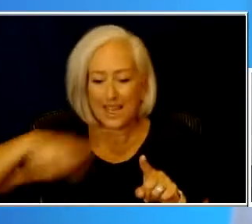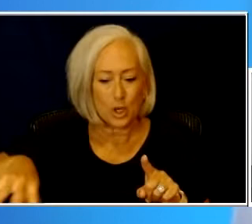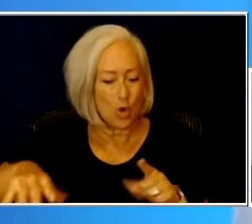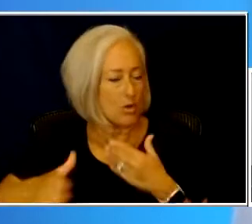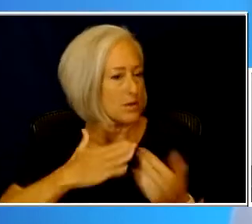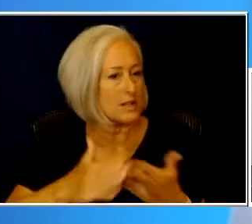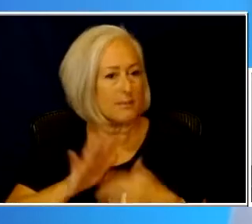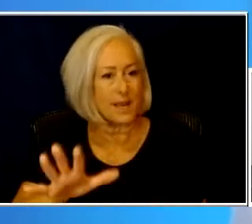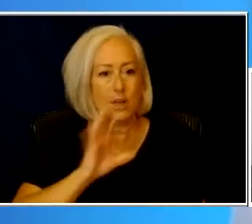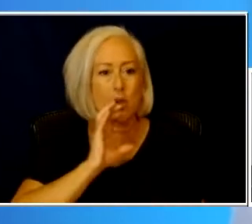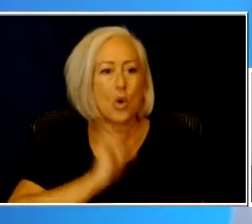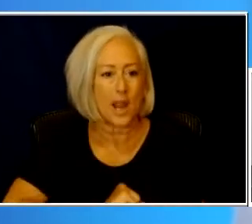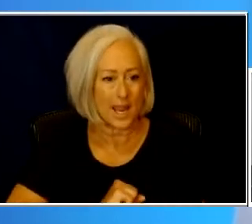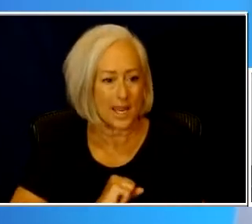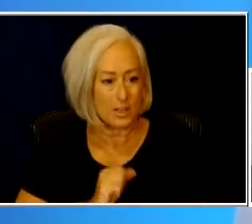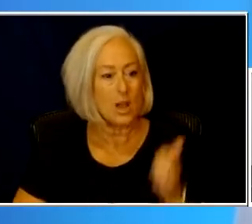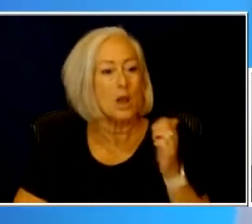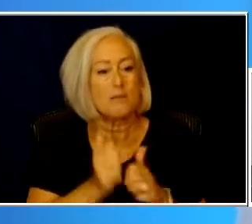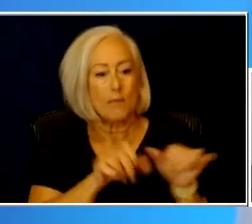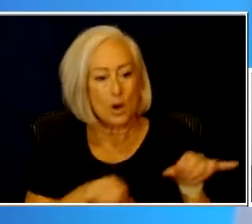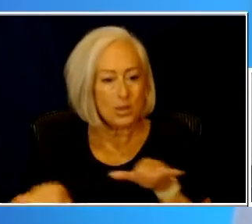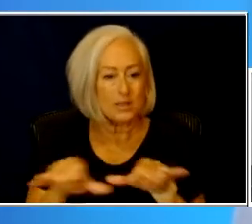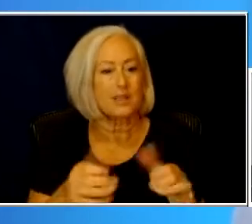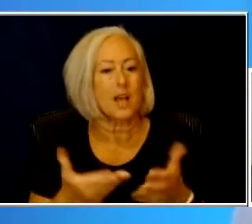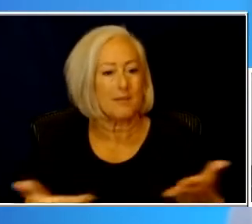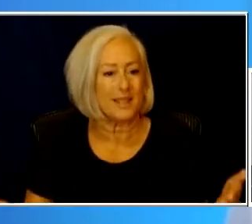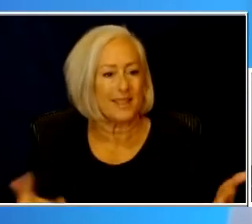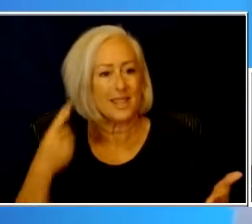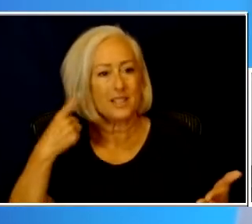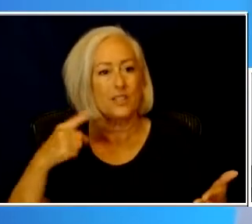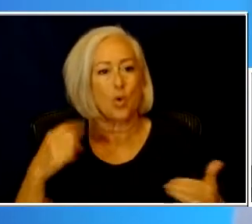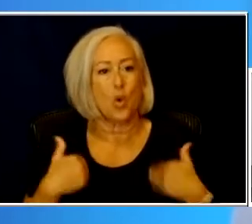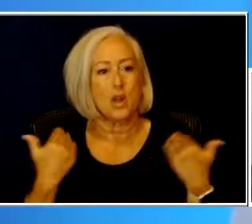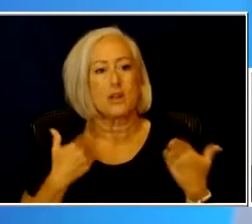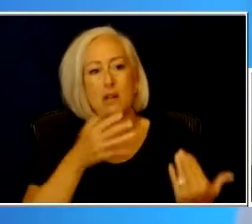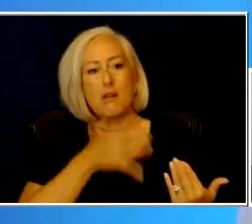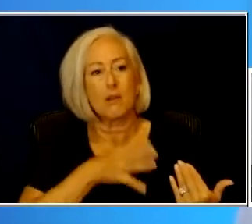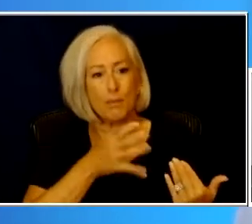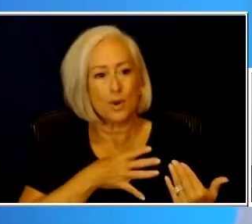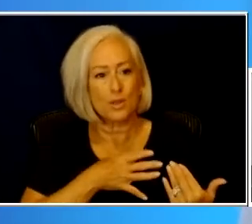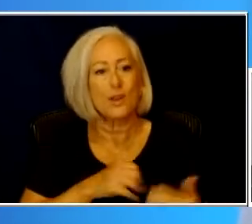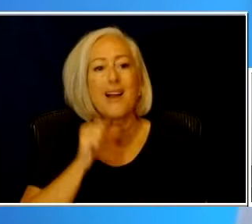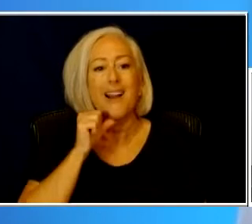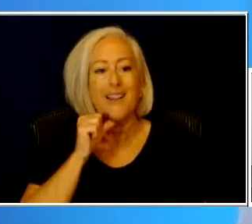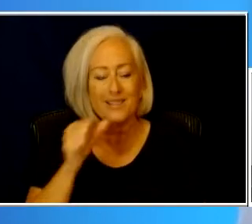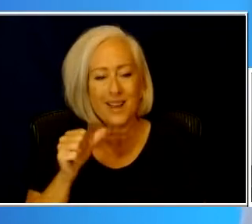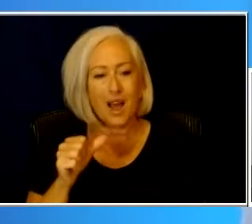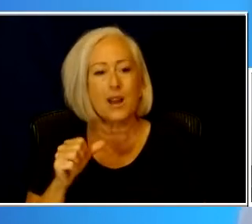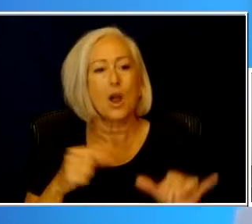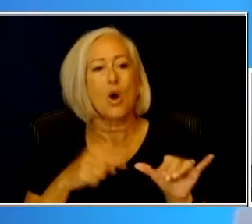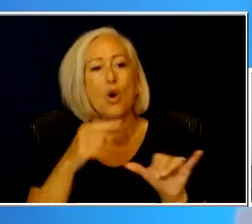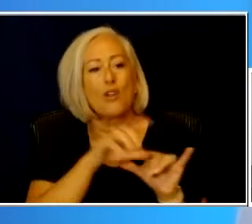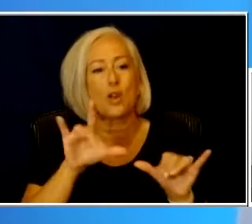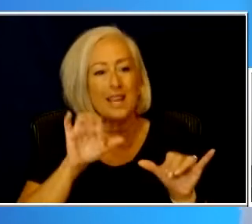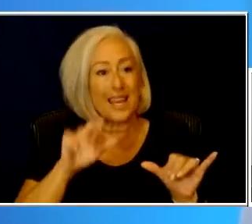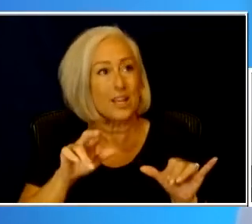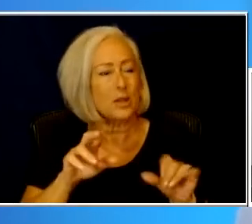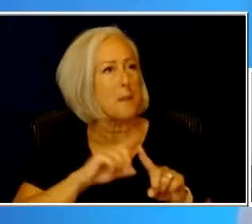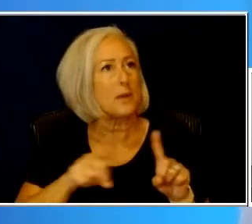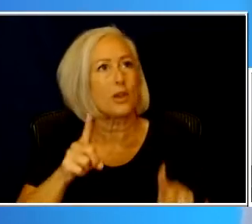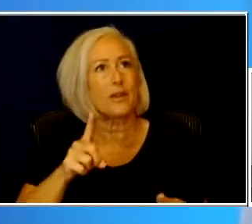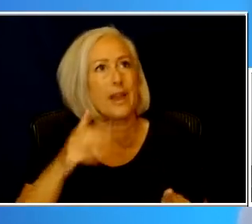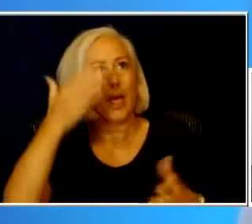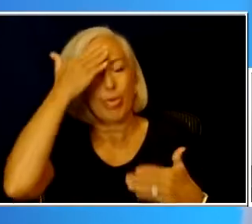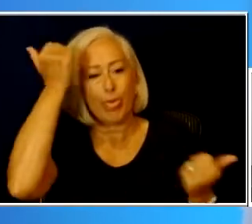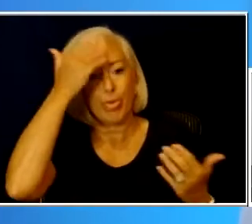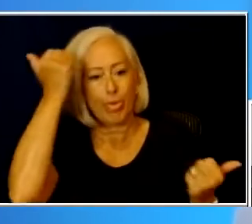yes, the most common things being common for a young person are not going to be ovarian cancer, but we can't let that go if the symptoms